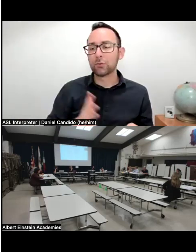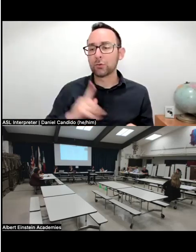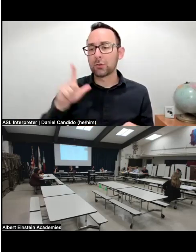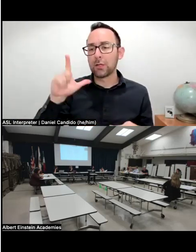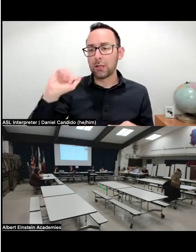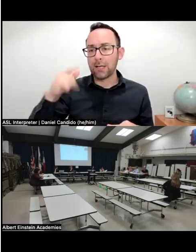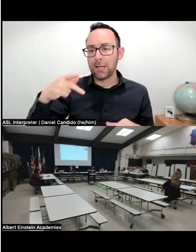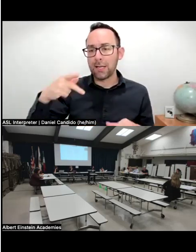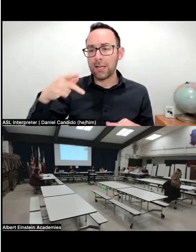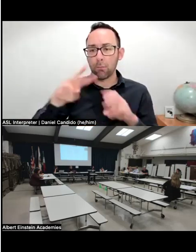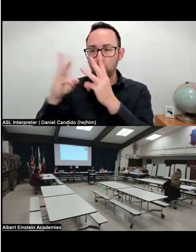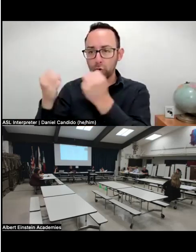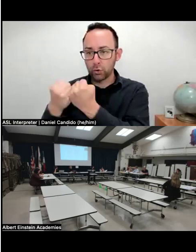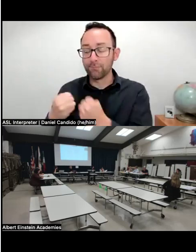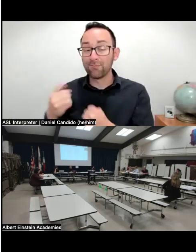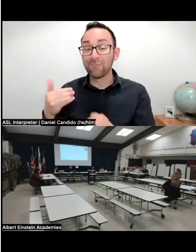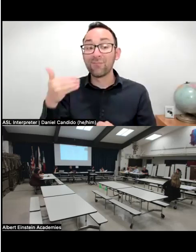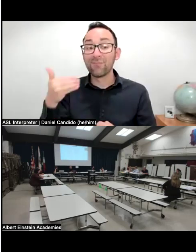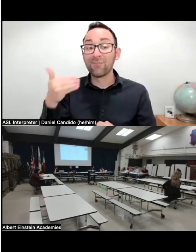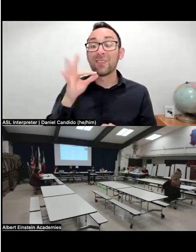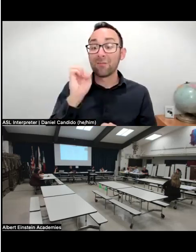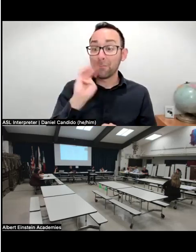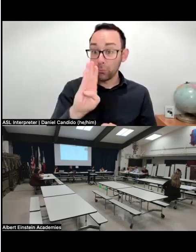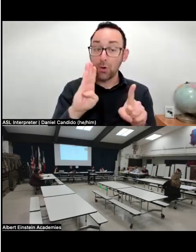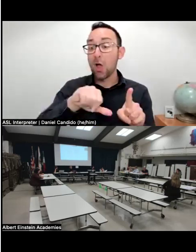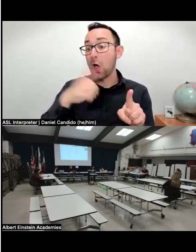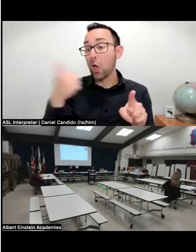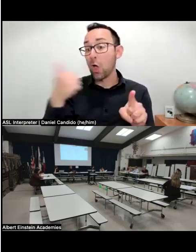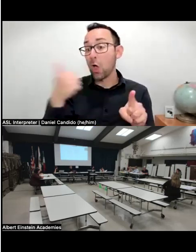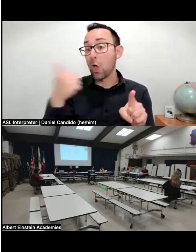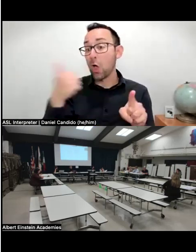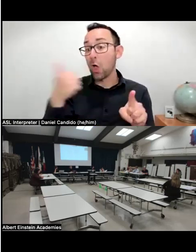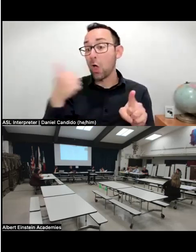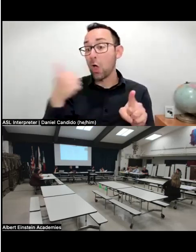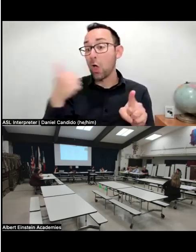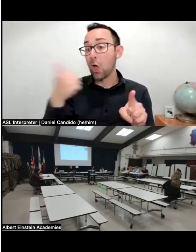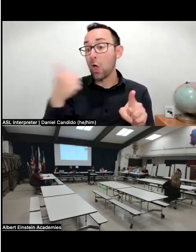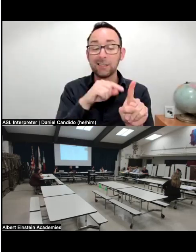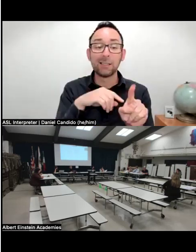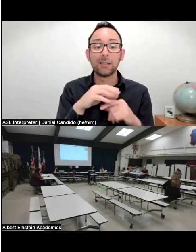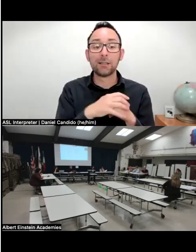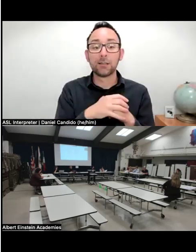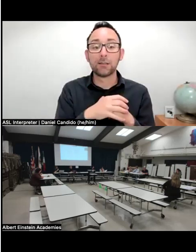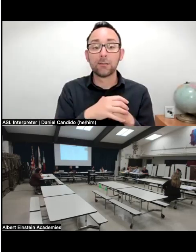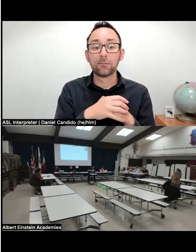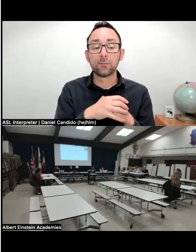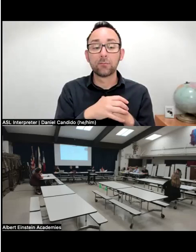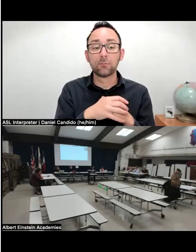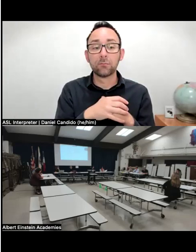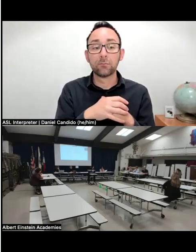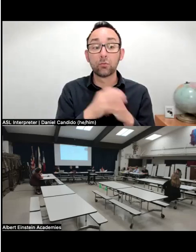then in February, after the workshop, there would be another meeting with admin with more concrete stuff, with the plan